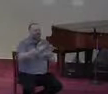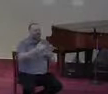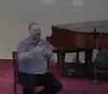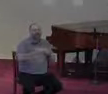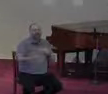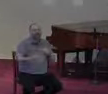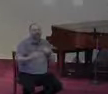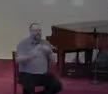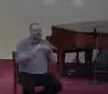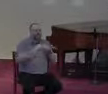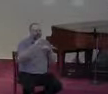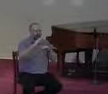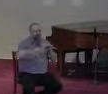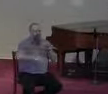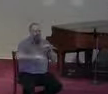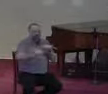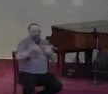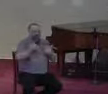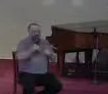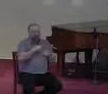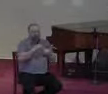ever ask or imagine.